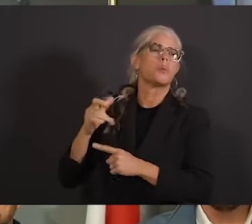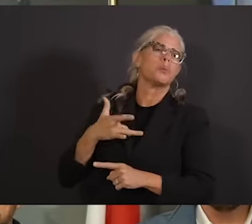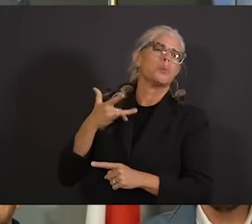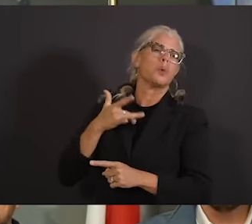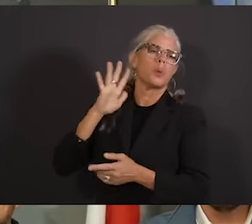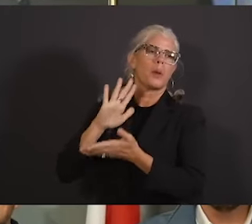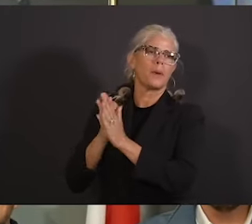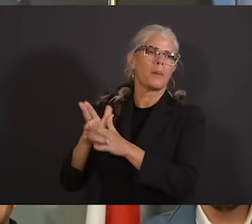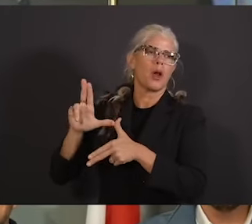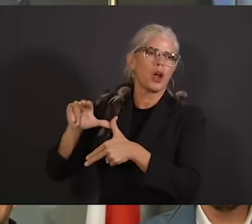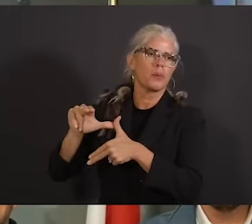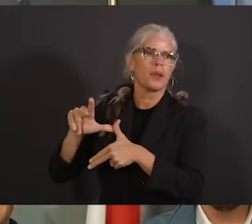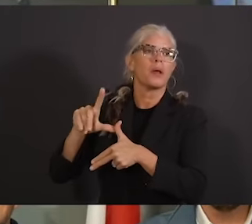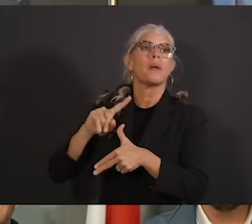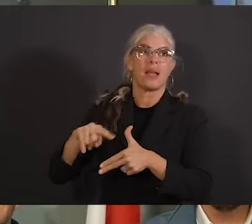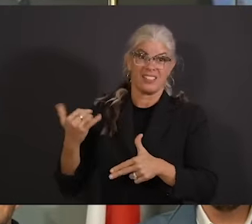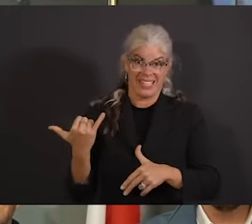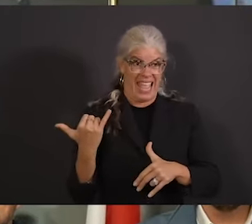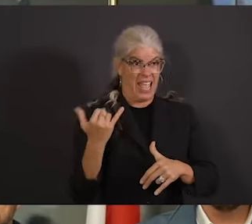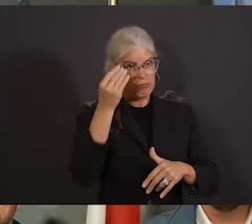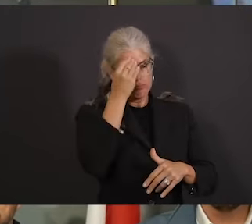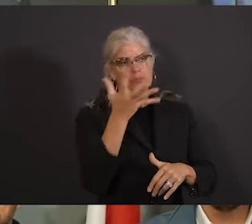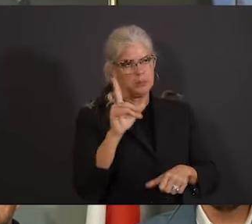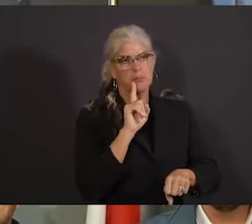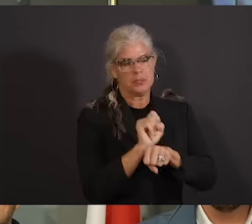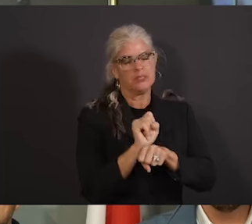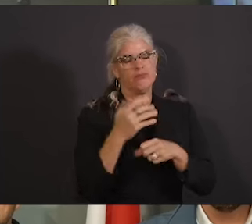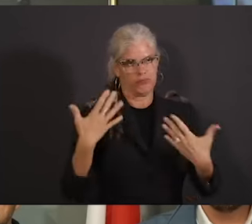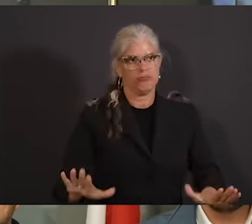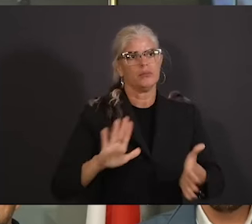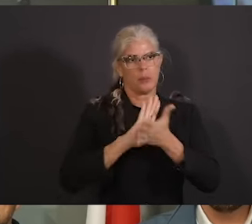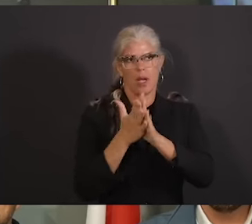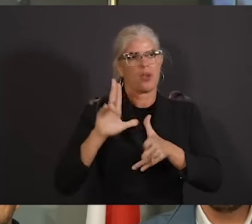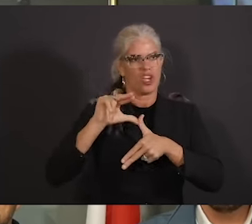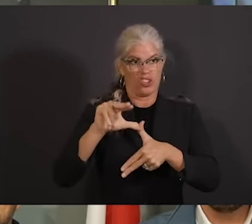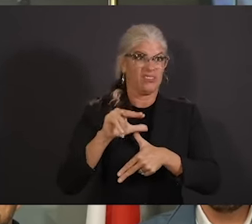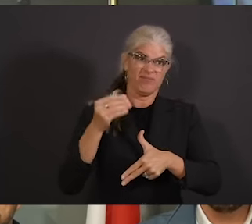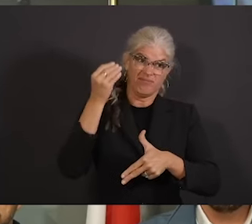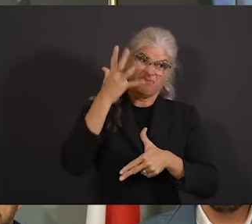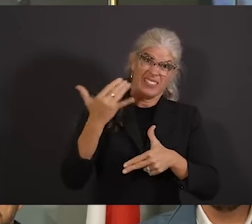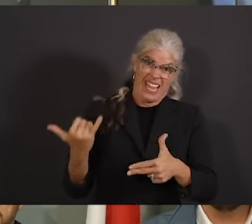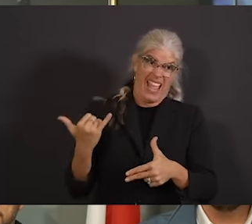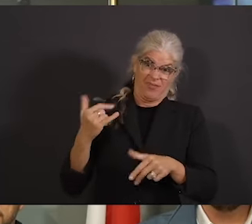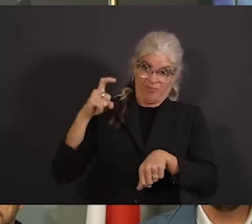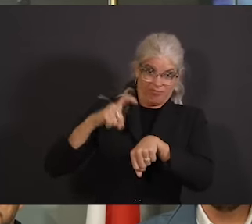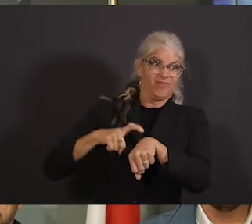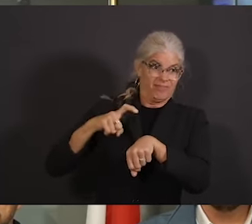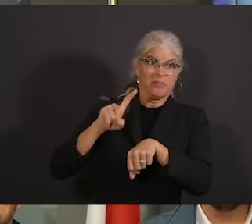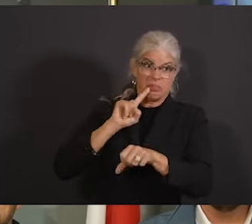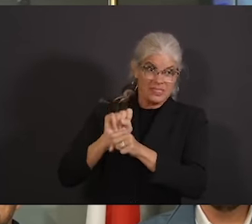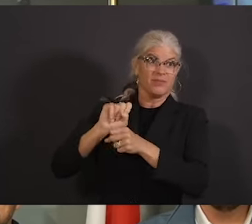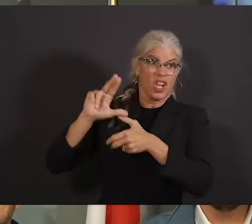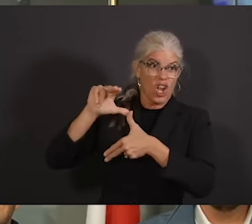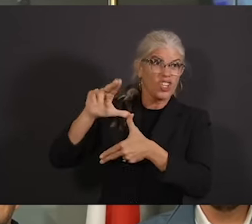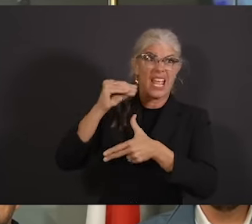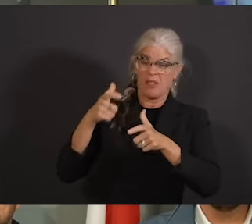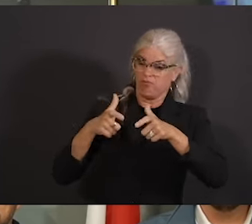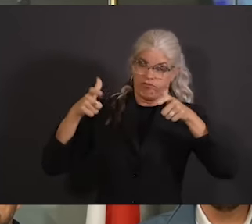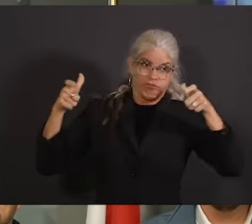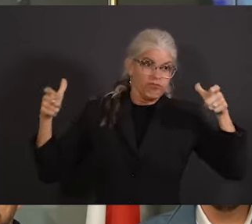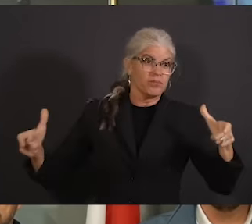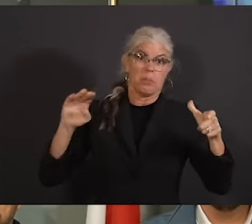but probably by today, and it became a hurricane very quickly. And so not only is it a hurricane, it's already a major hurricane, and